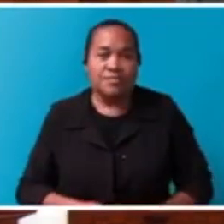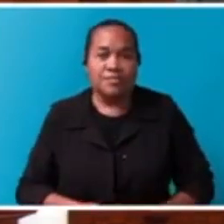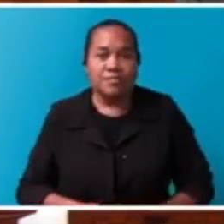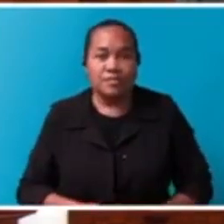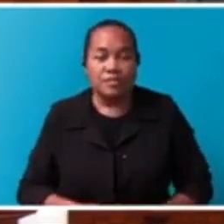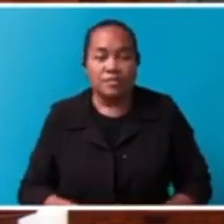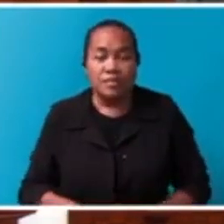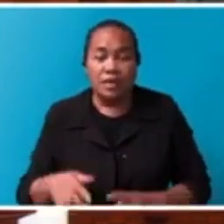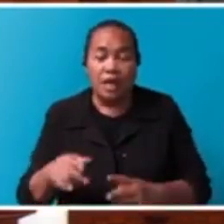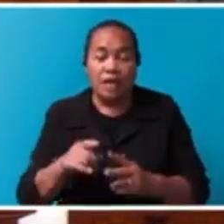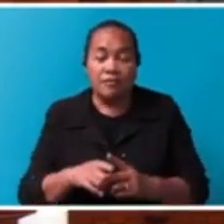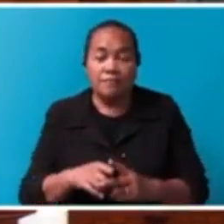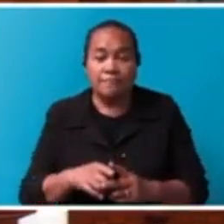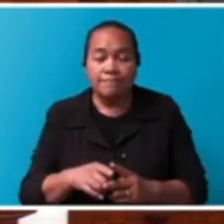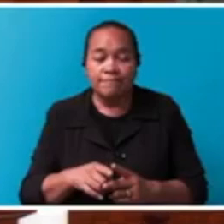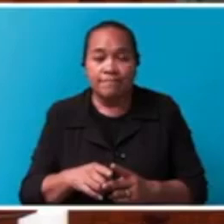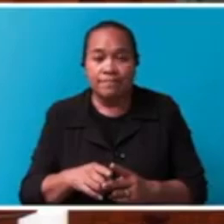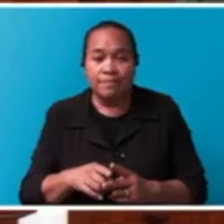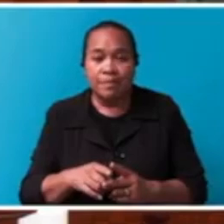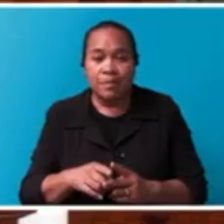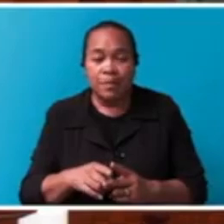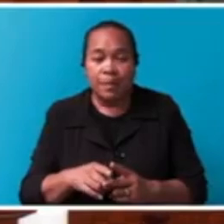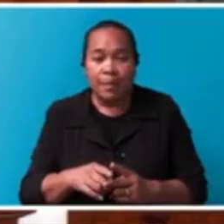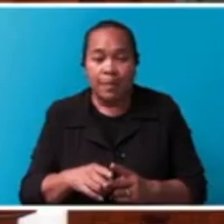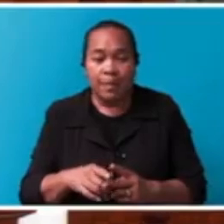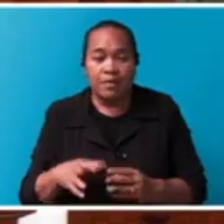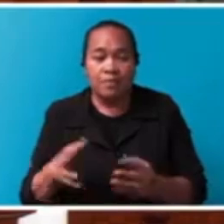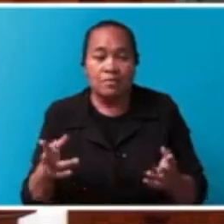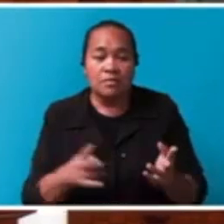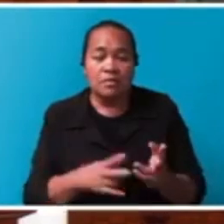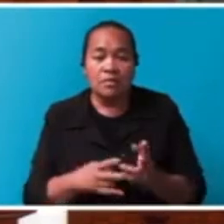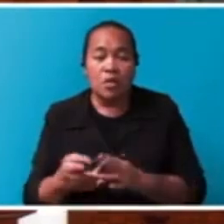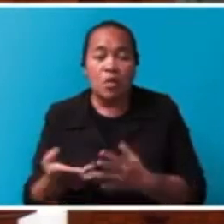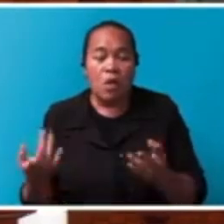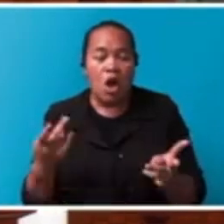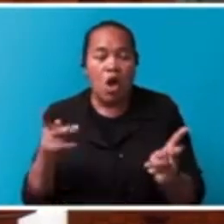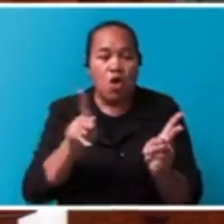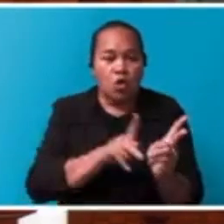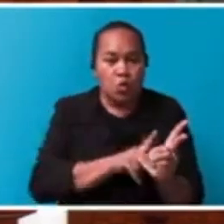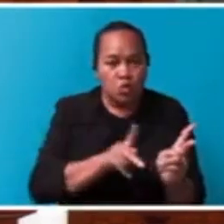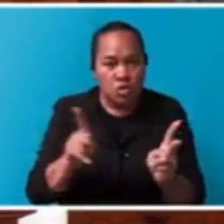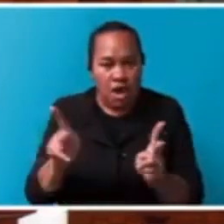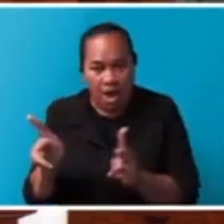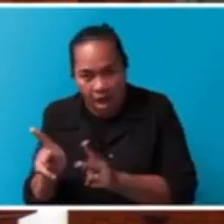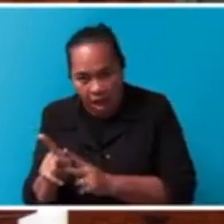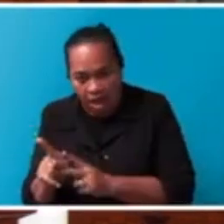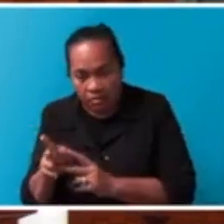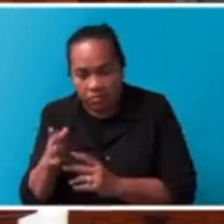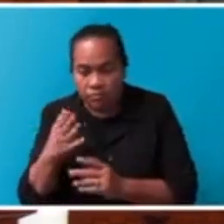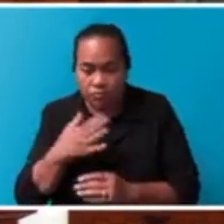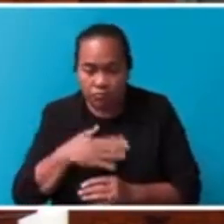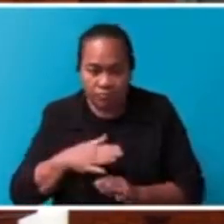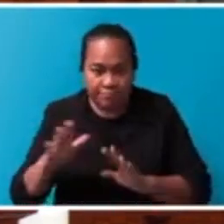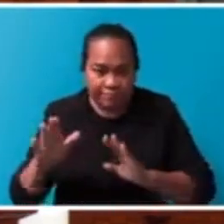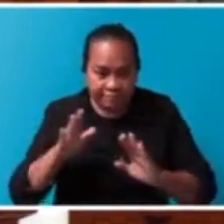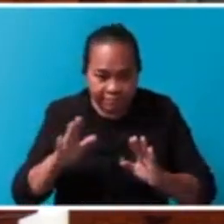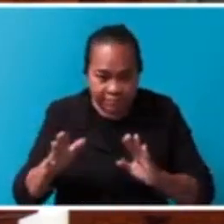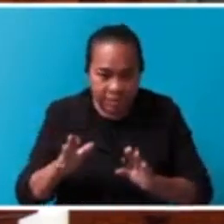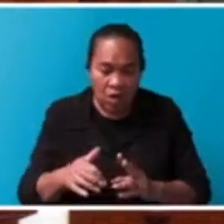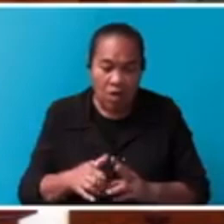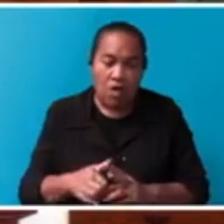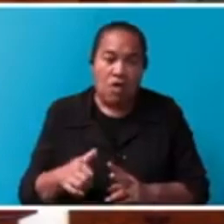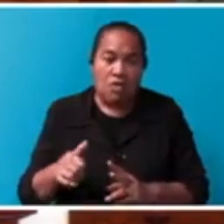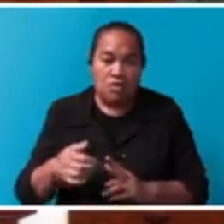Wa turanga saka, ono ba turanga kumbuna, wa turanga sana turang balen,